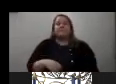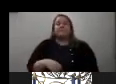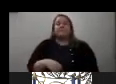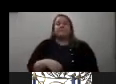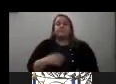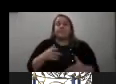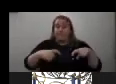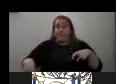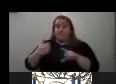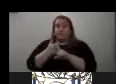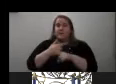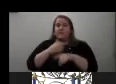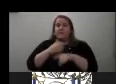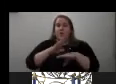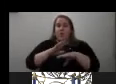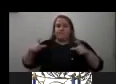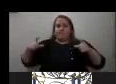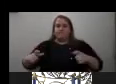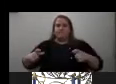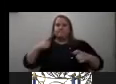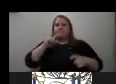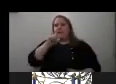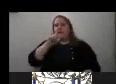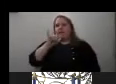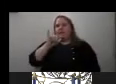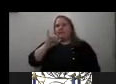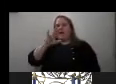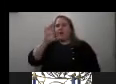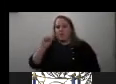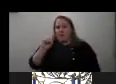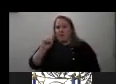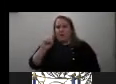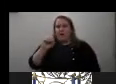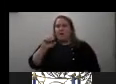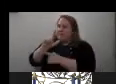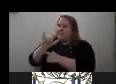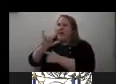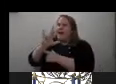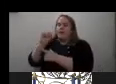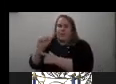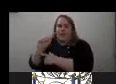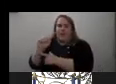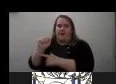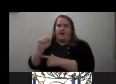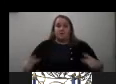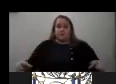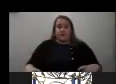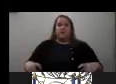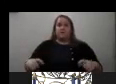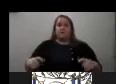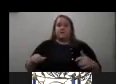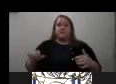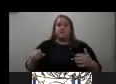a band of the lycra and we snapped them to the leotard so that when we wash the leotard, we don't have to